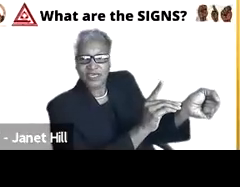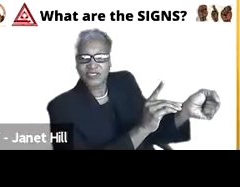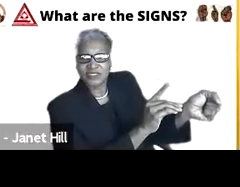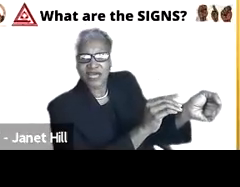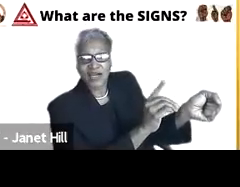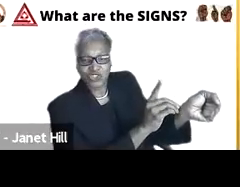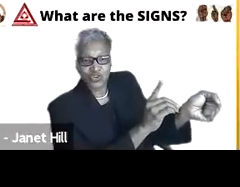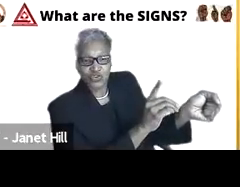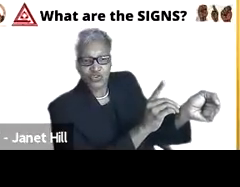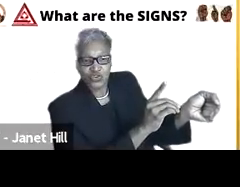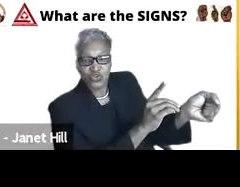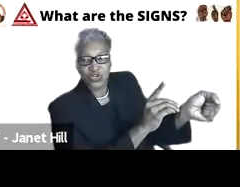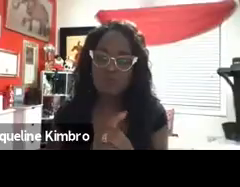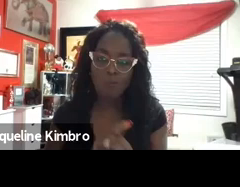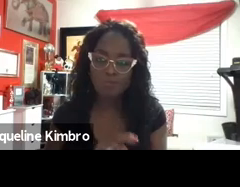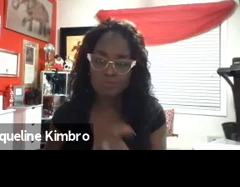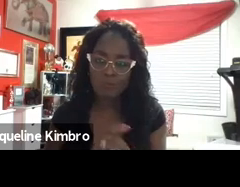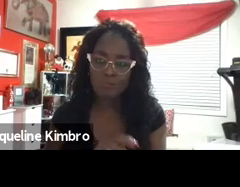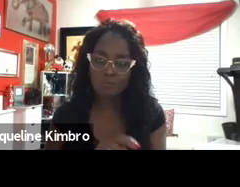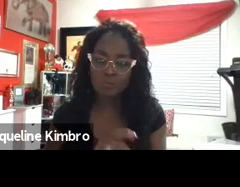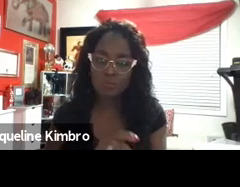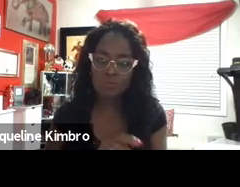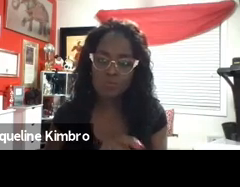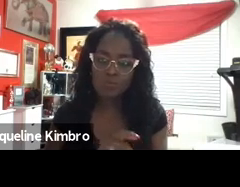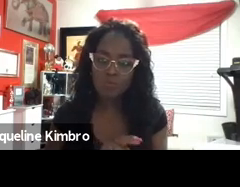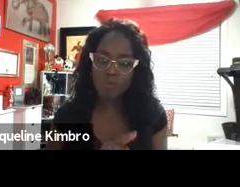here is doctor. Doctor. Doctor.